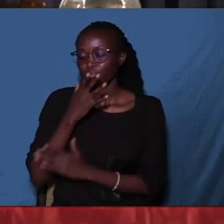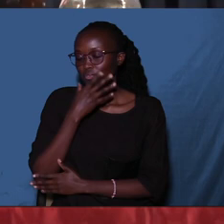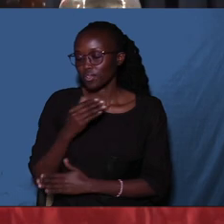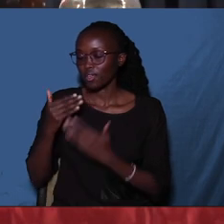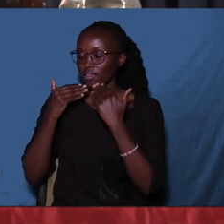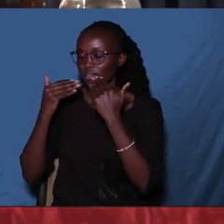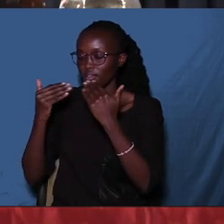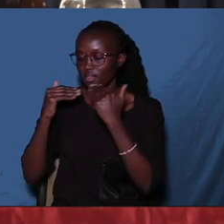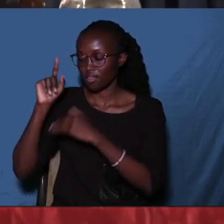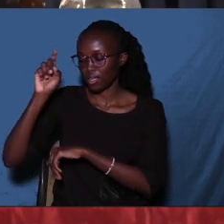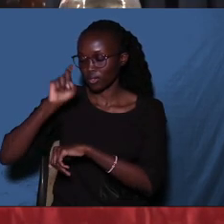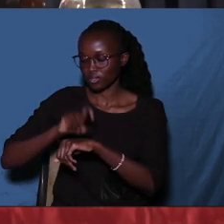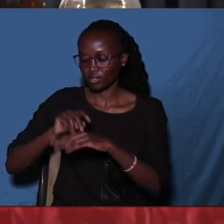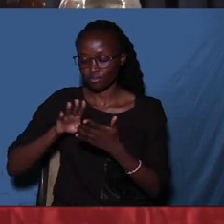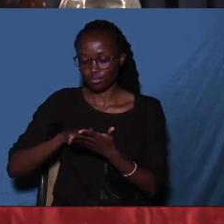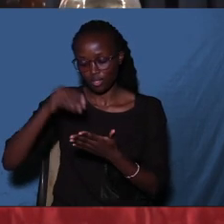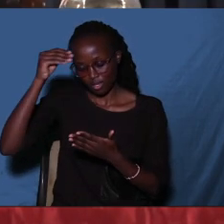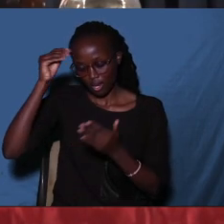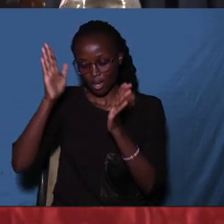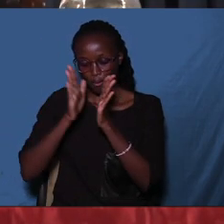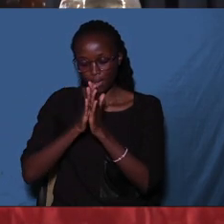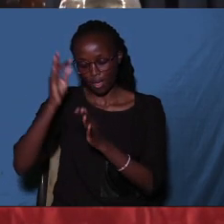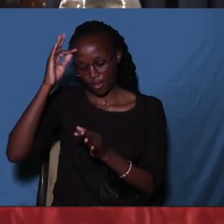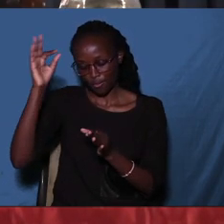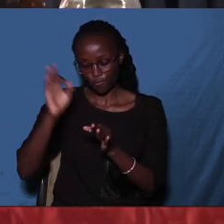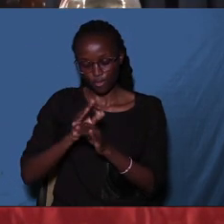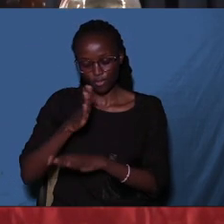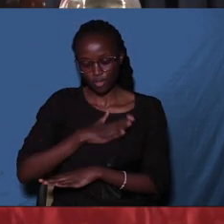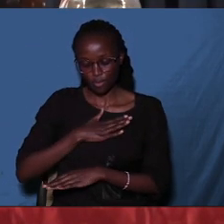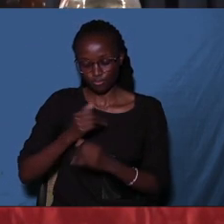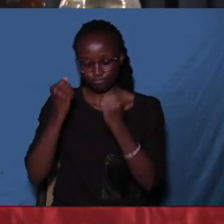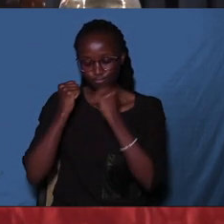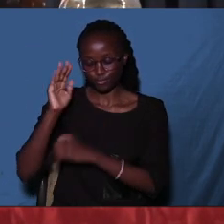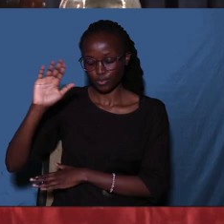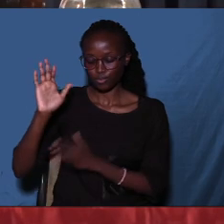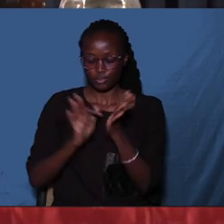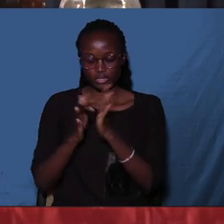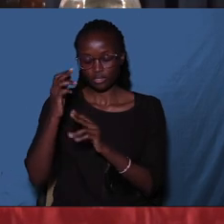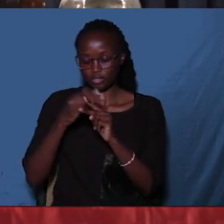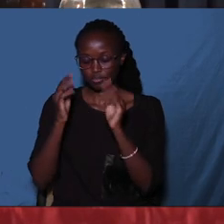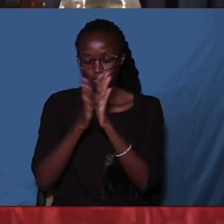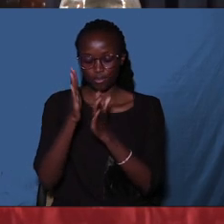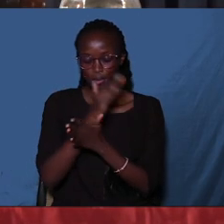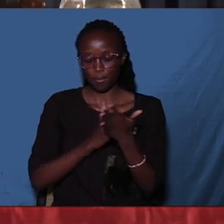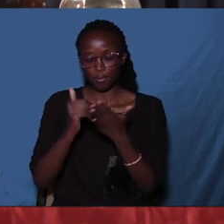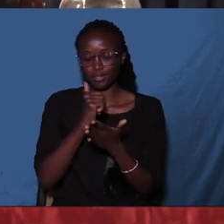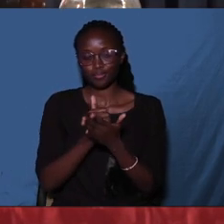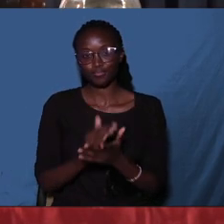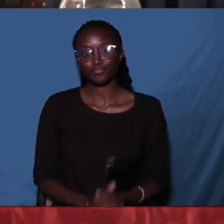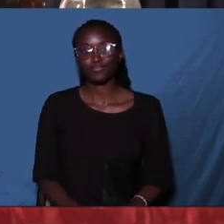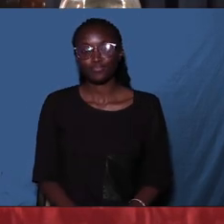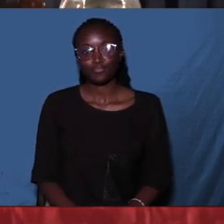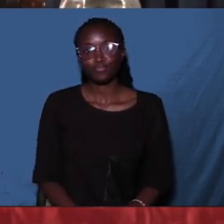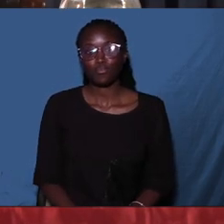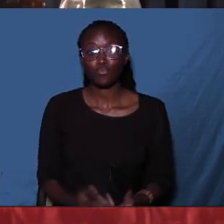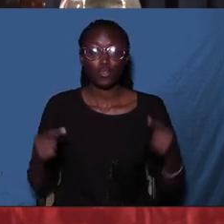faith on you, Jesus Christ, the firm foundation, whom we believe, in Jesus' name. Amen. Today, I know you can see